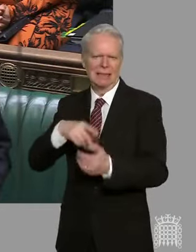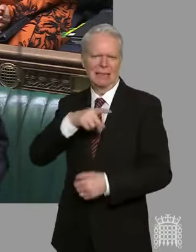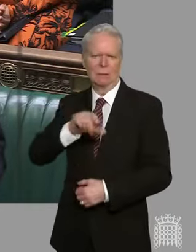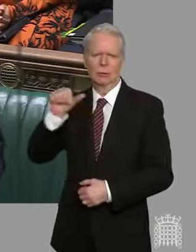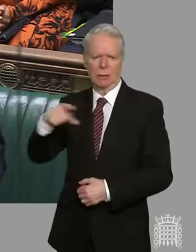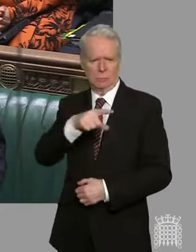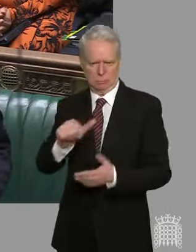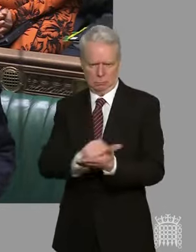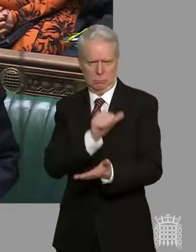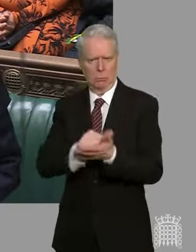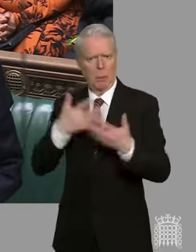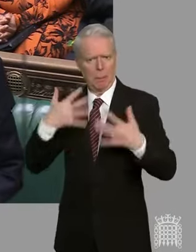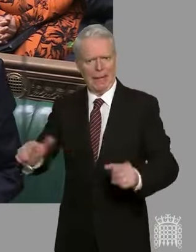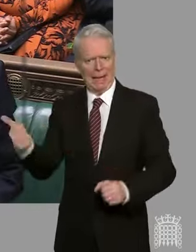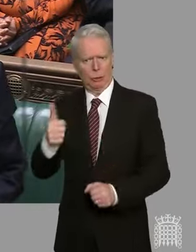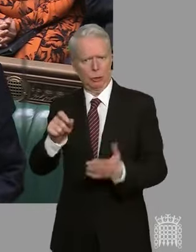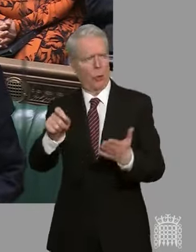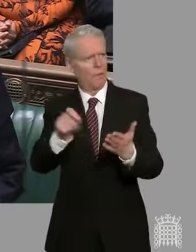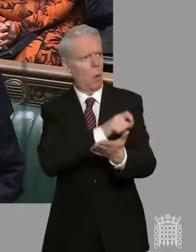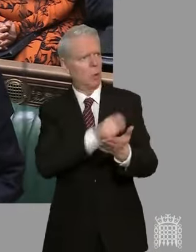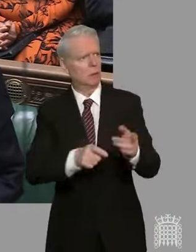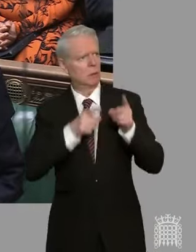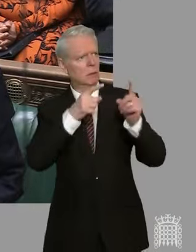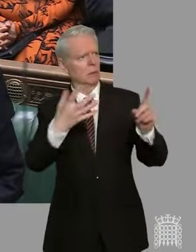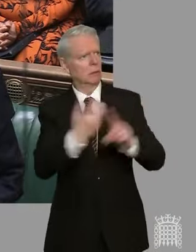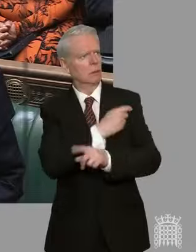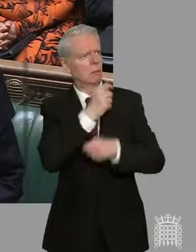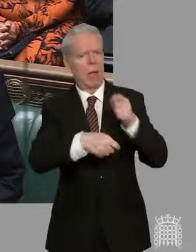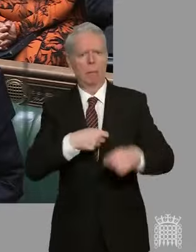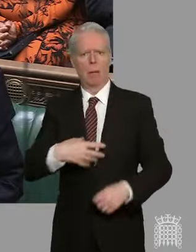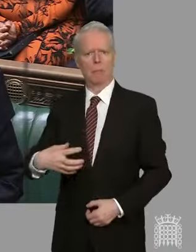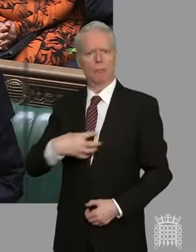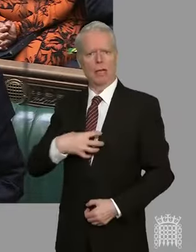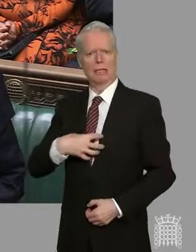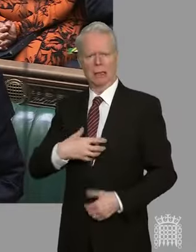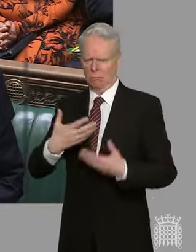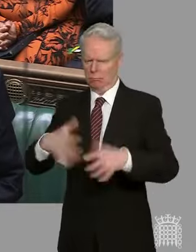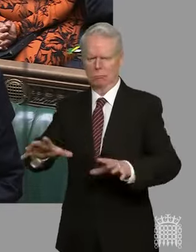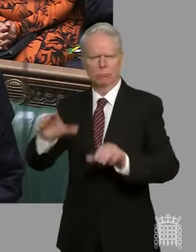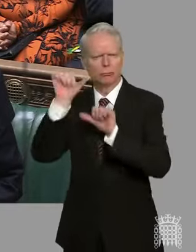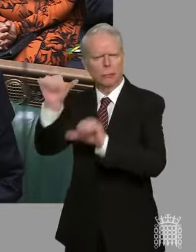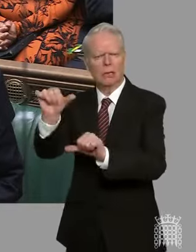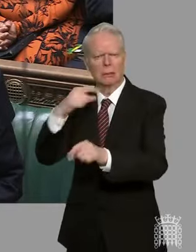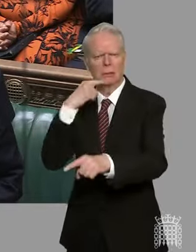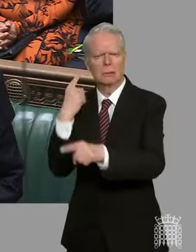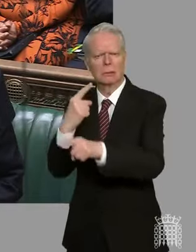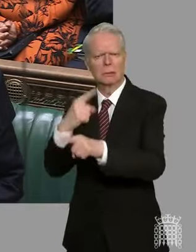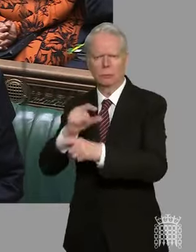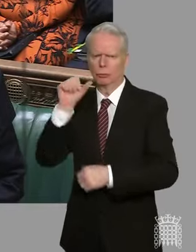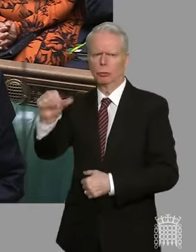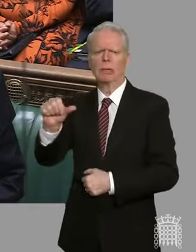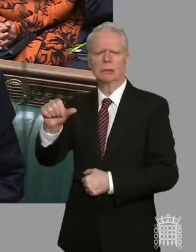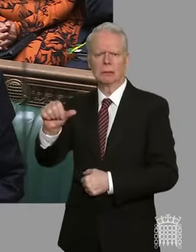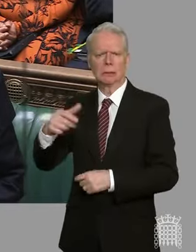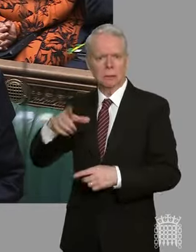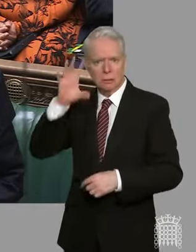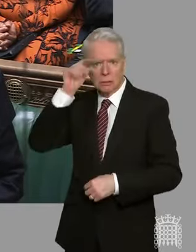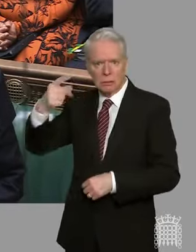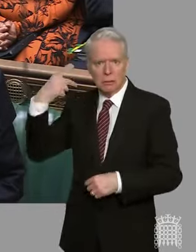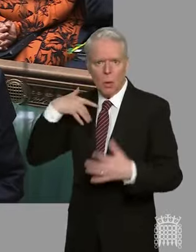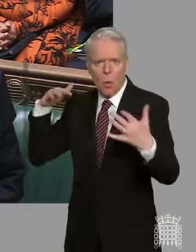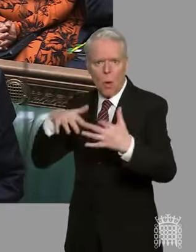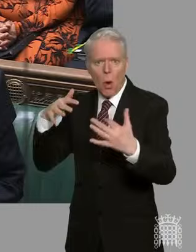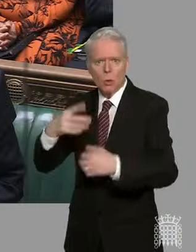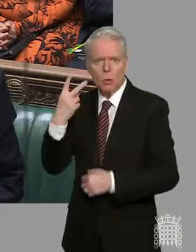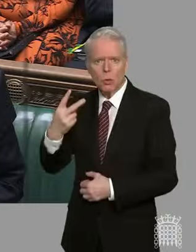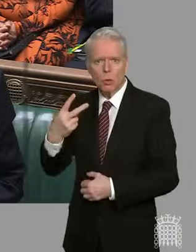his point, yes, I do think that the UK has successfully been a bridge between the US and Europe